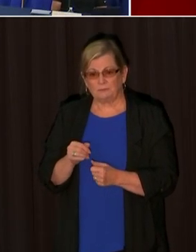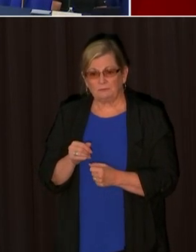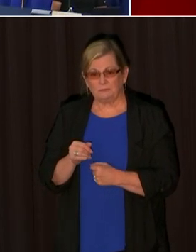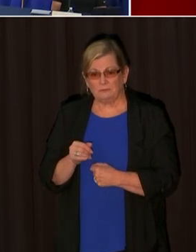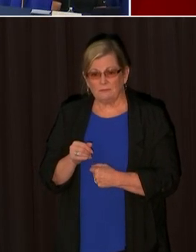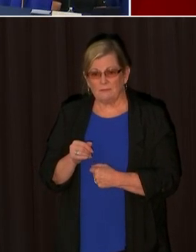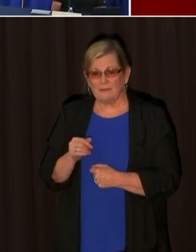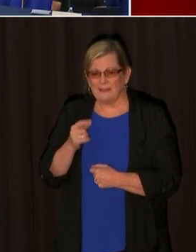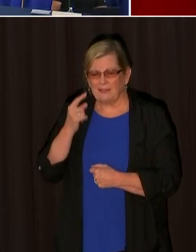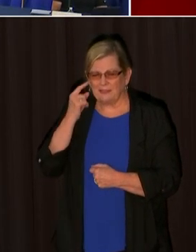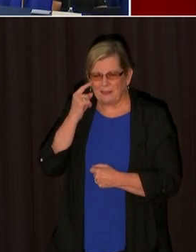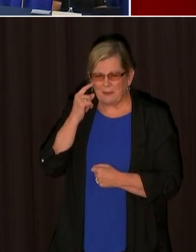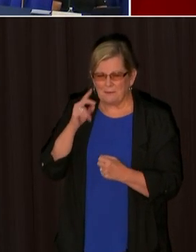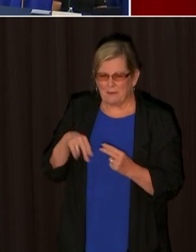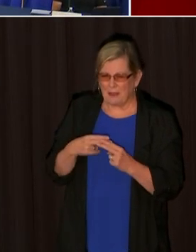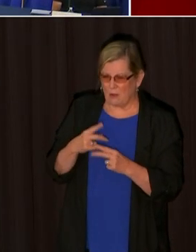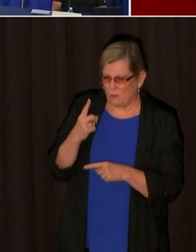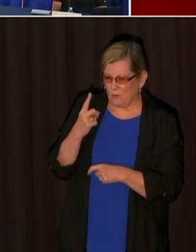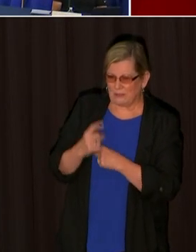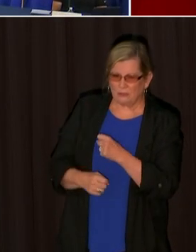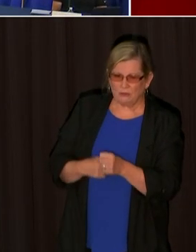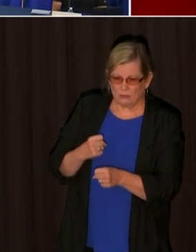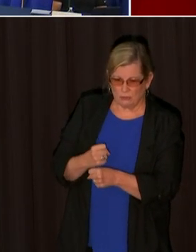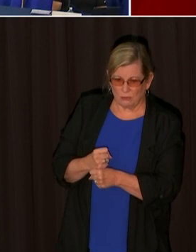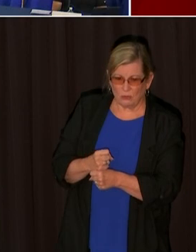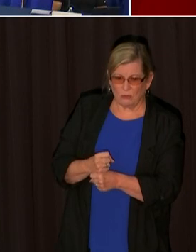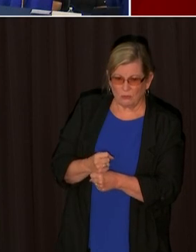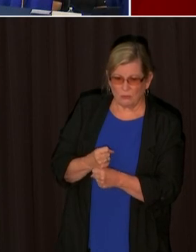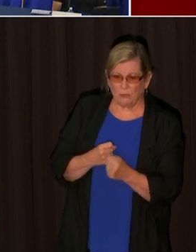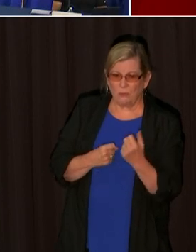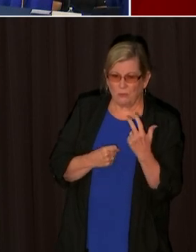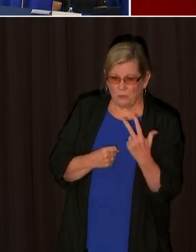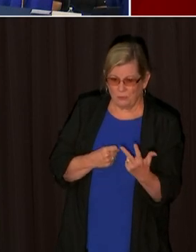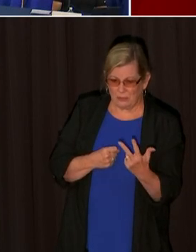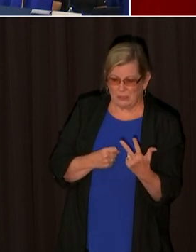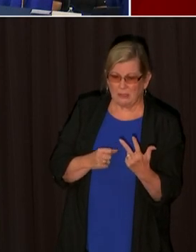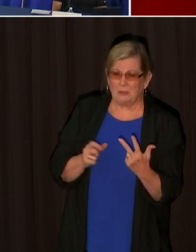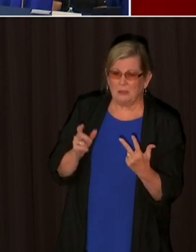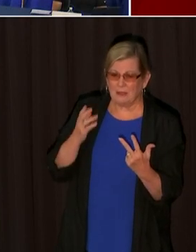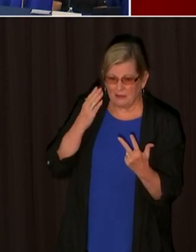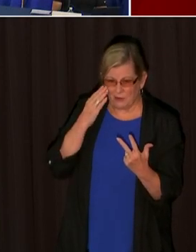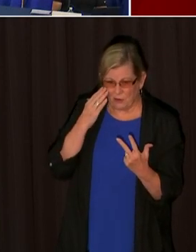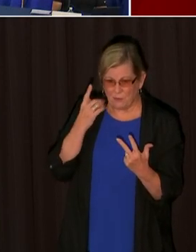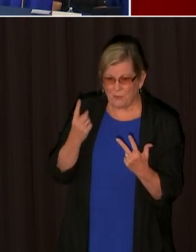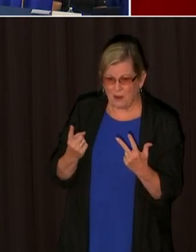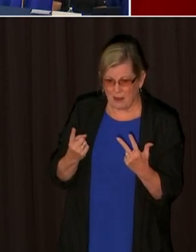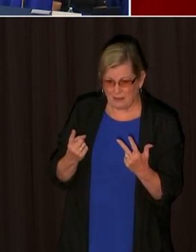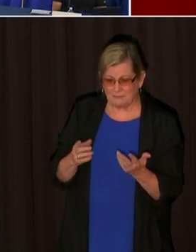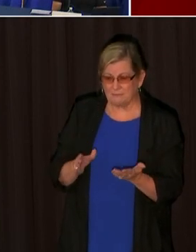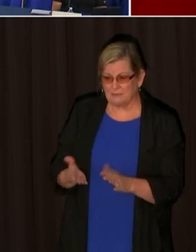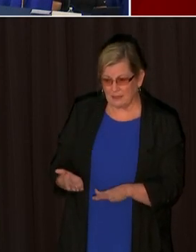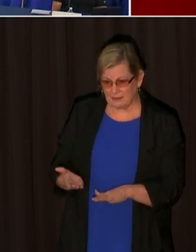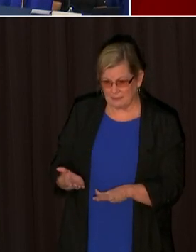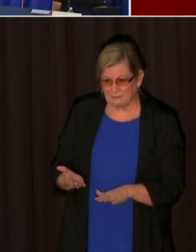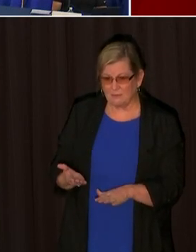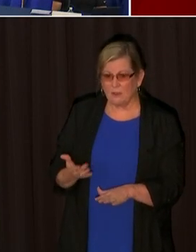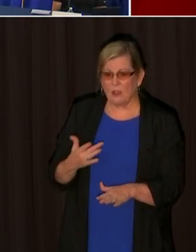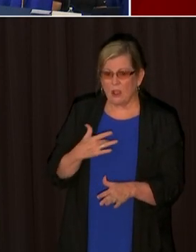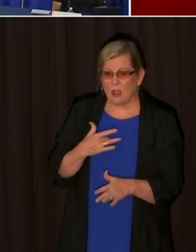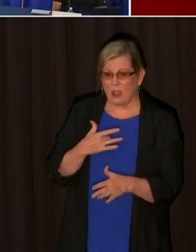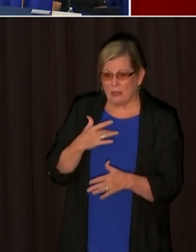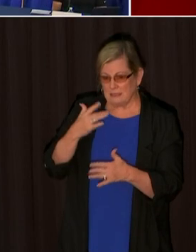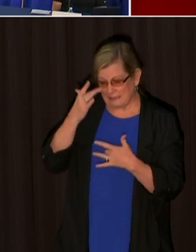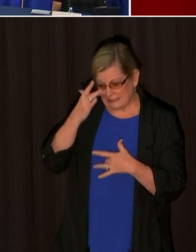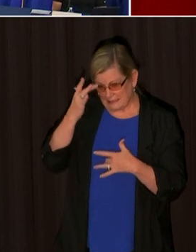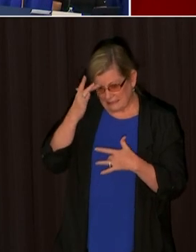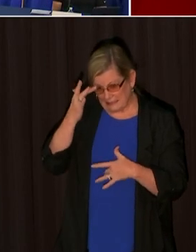time, I lost 3 people in my circle to heart disease or heart attack who were all less than 50 and in